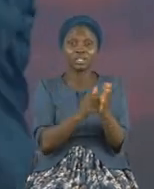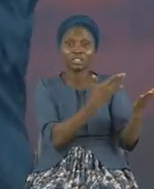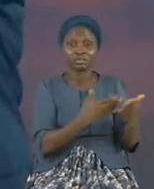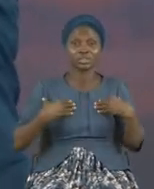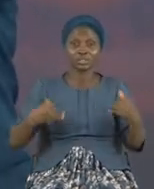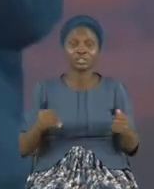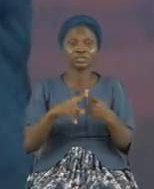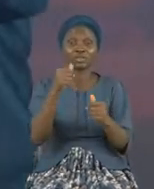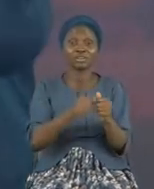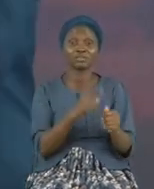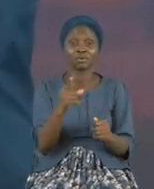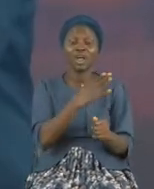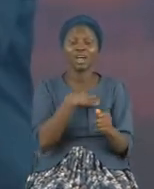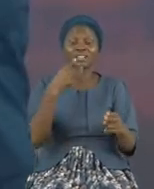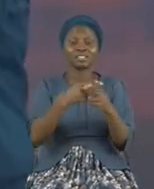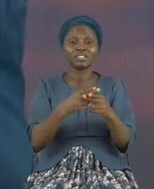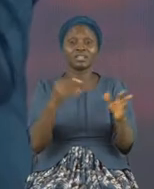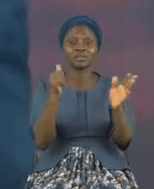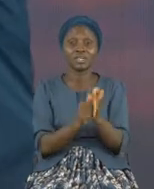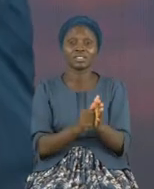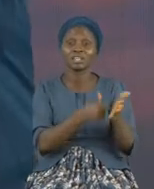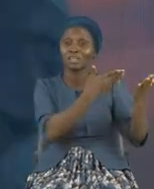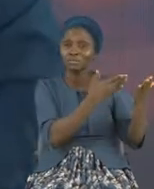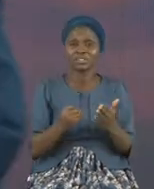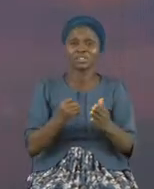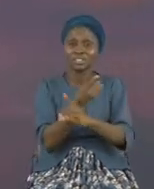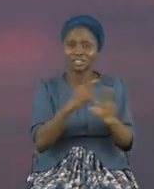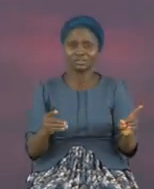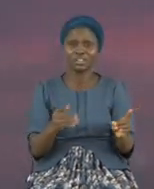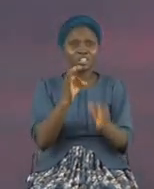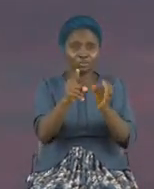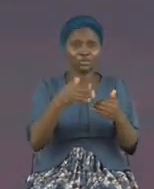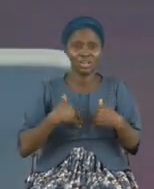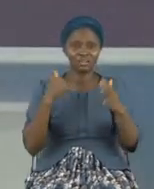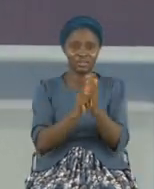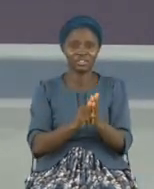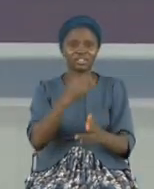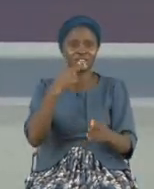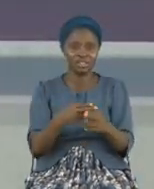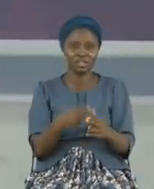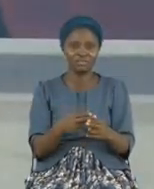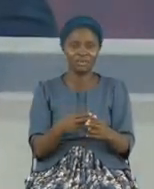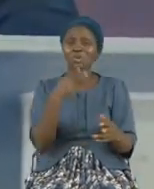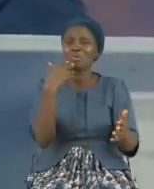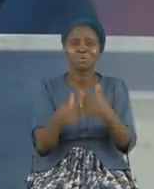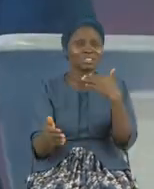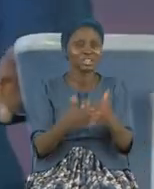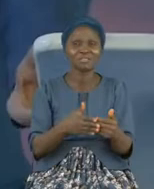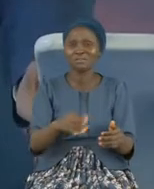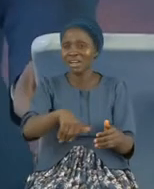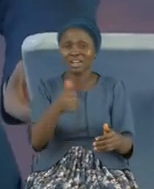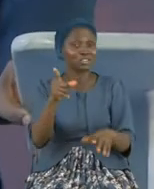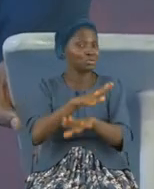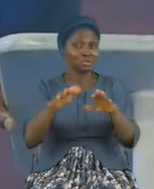everyone, and the name that brings deliverance, if you have that name, whatever else you don't